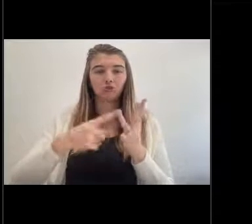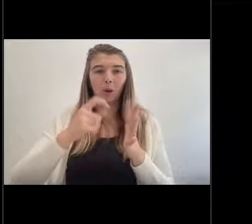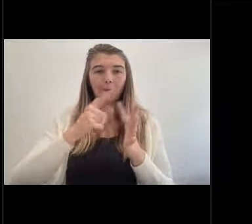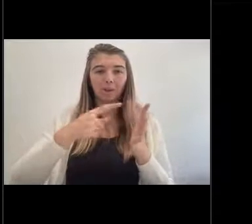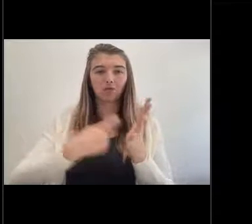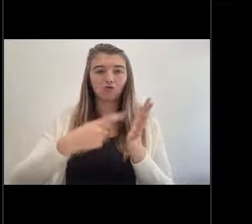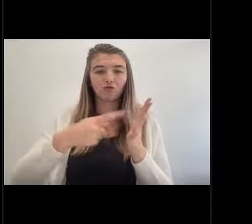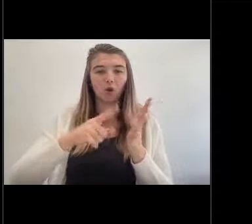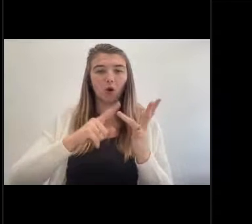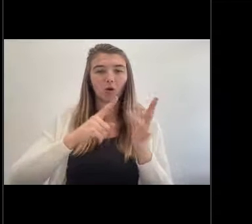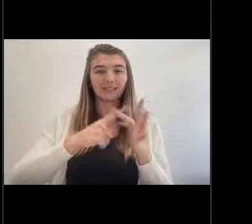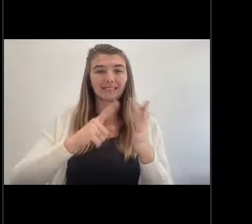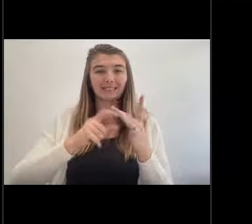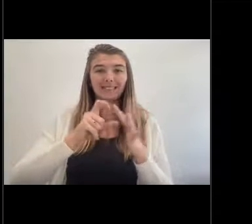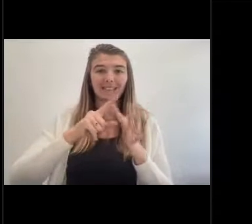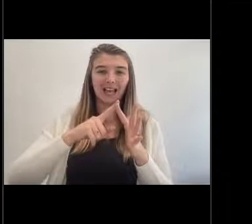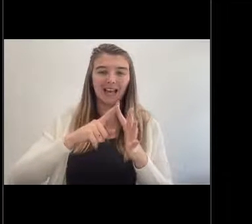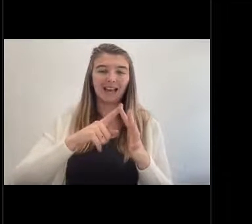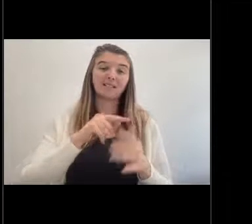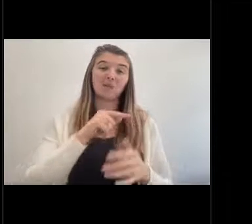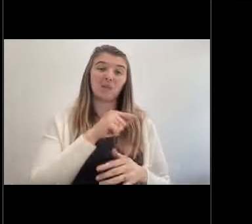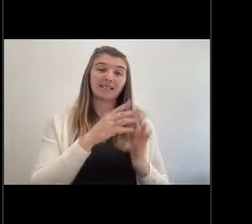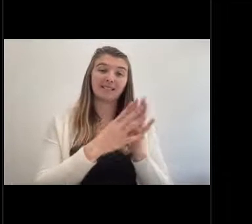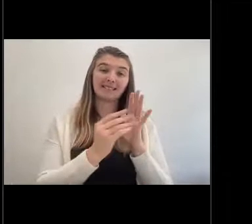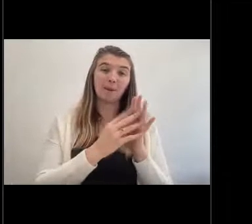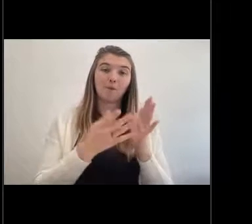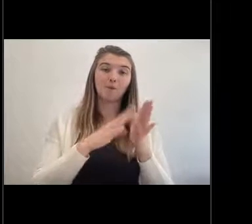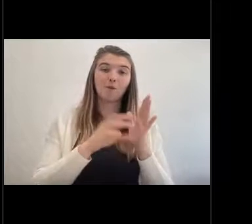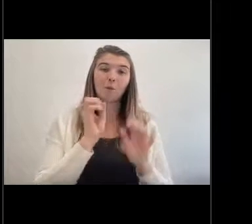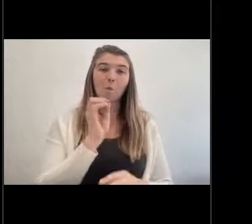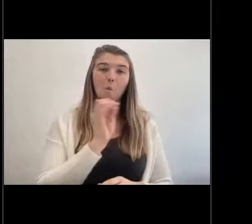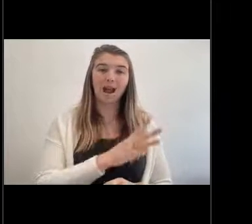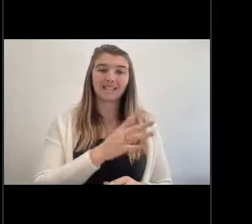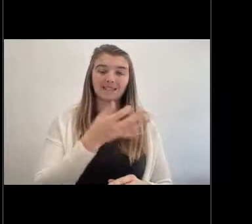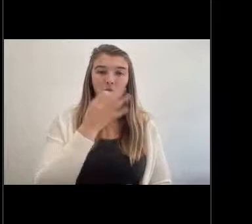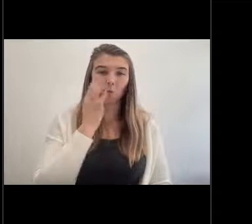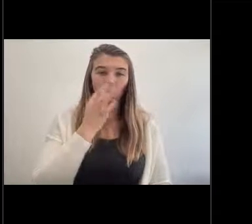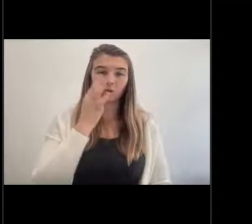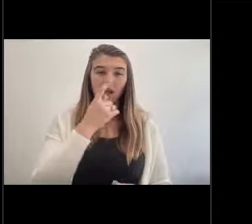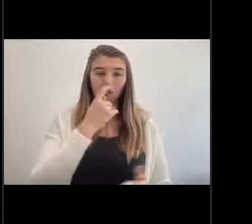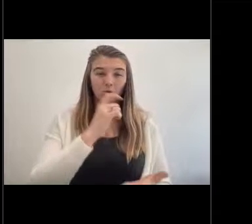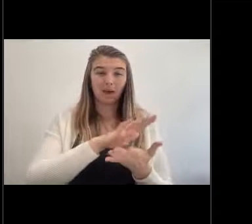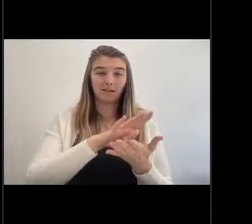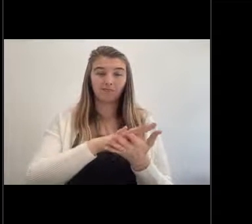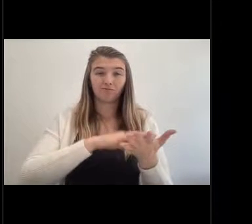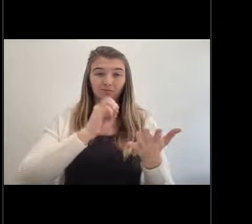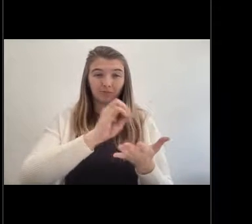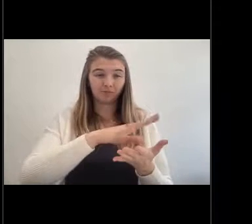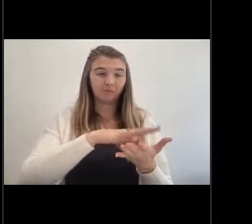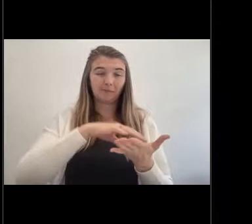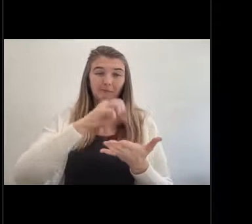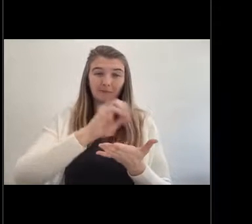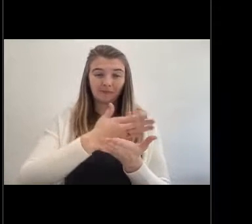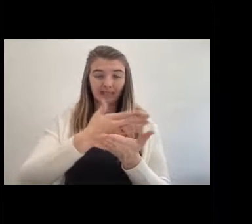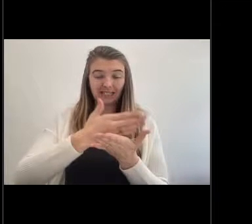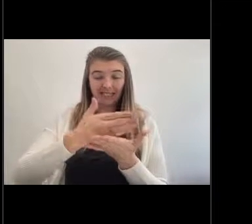samples taken from wastewater, and you can digest the organic matter and get the microplastics to be